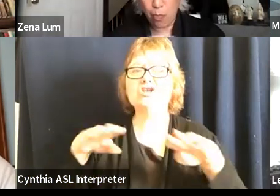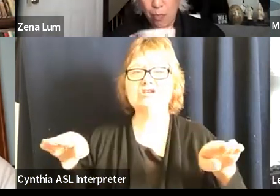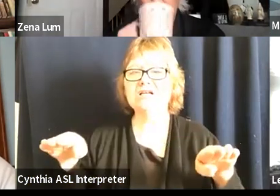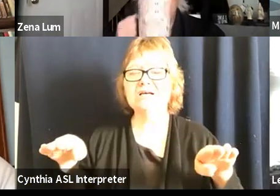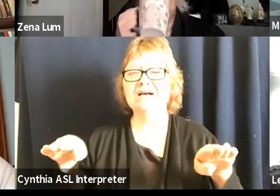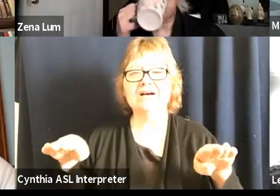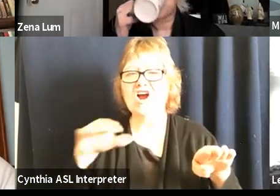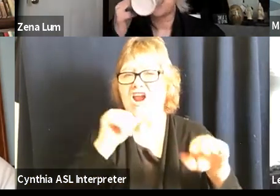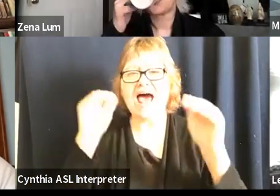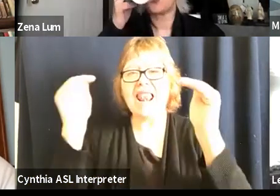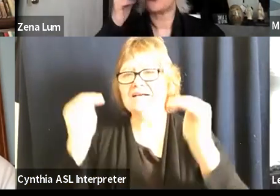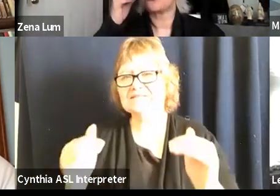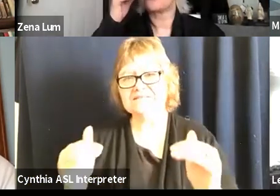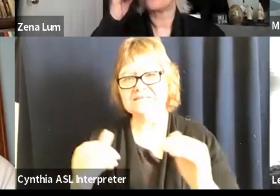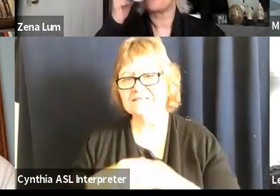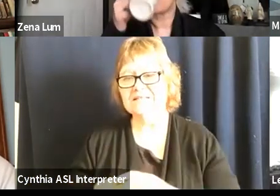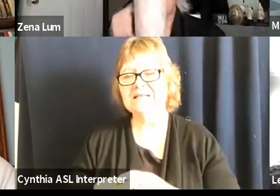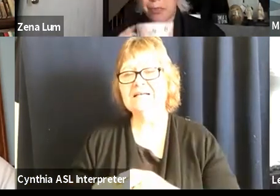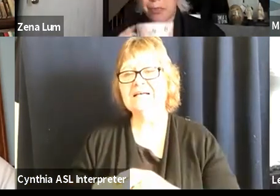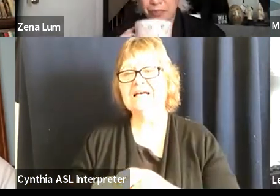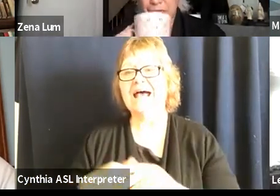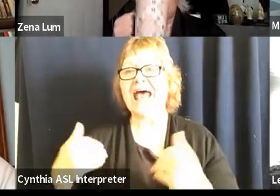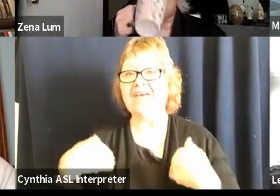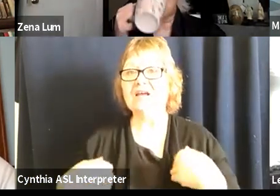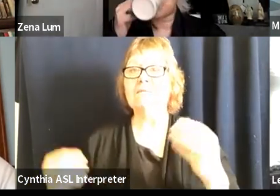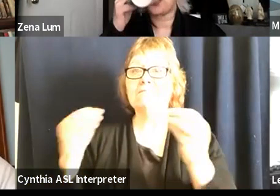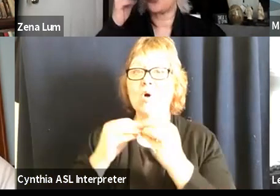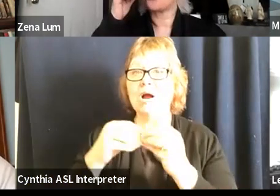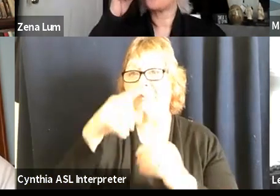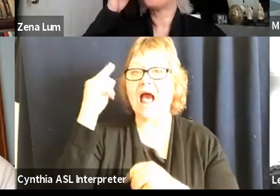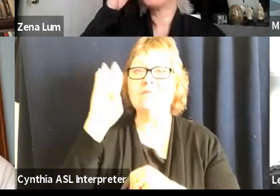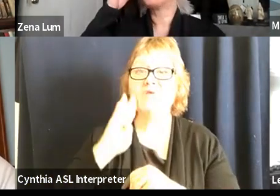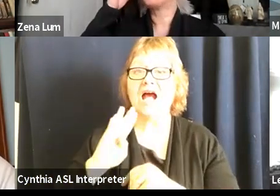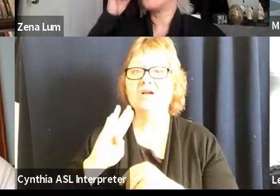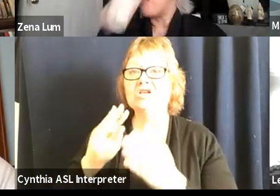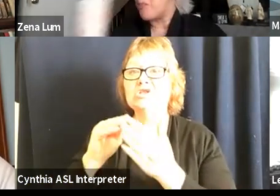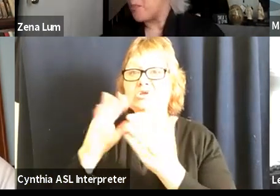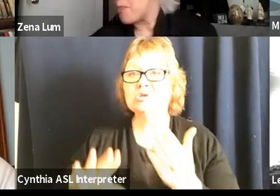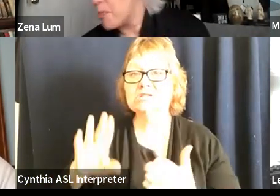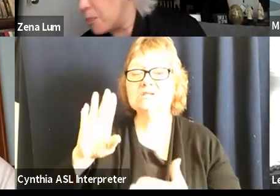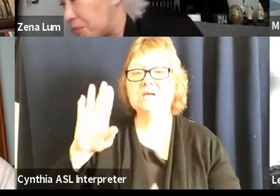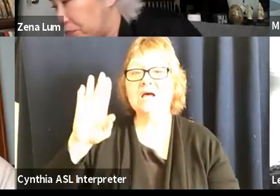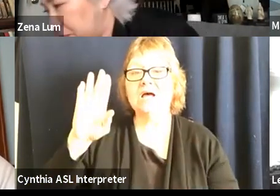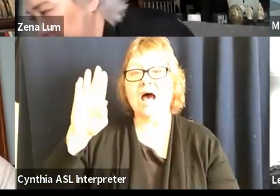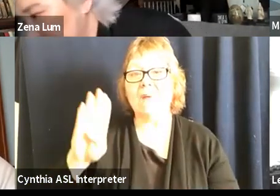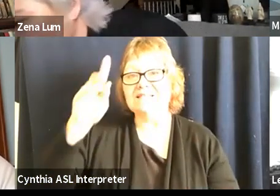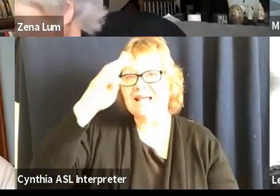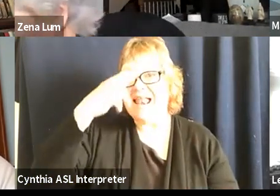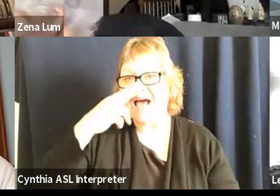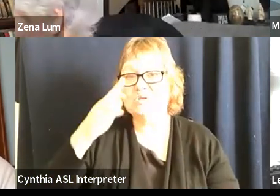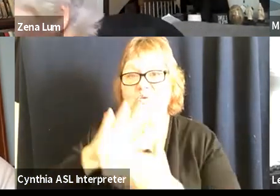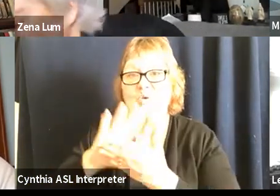lesser, and that having more Black and Brown children at Boston Latin School would somehow degrade the school